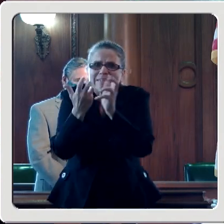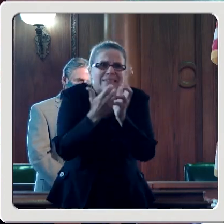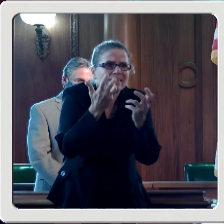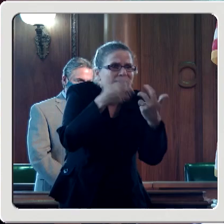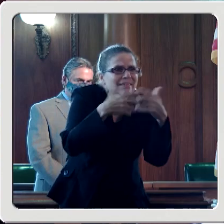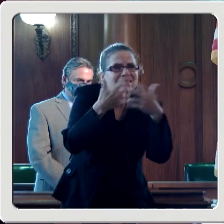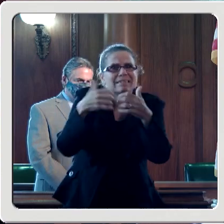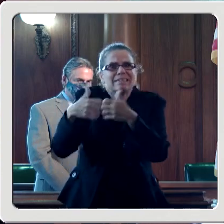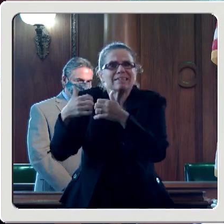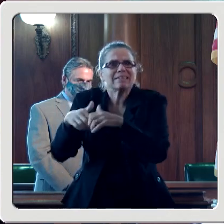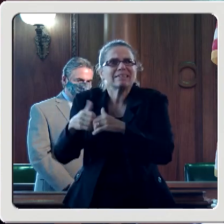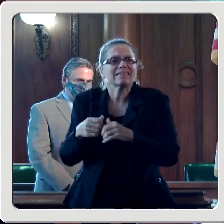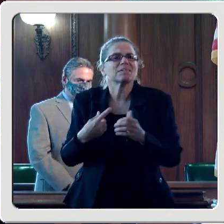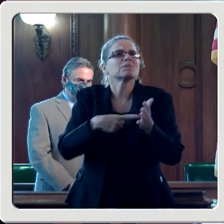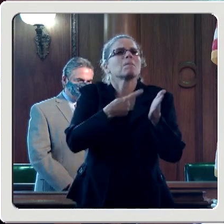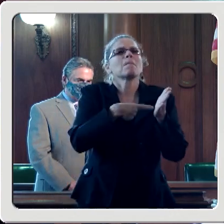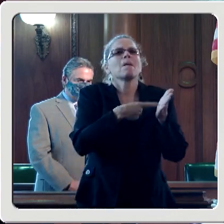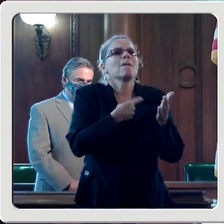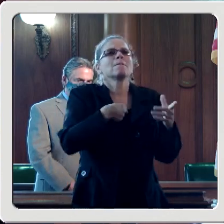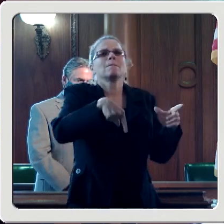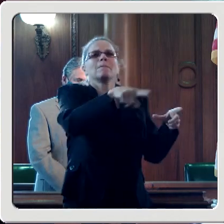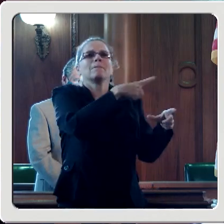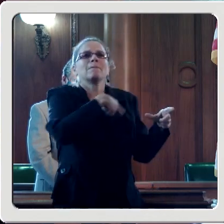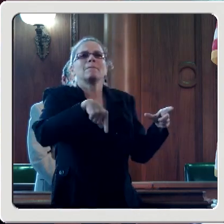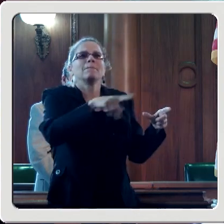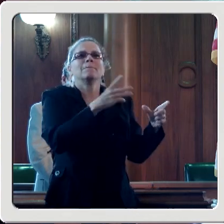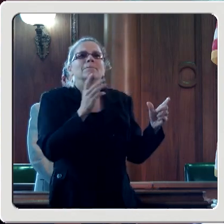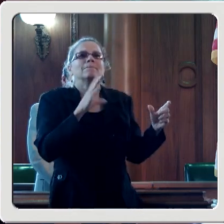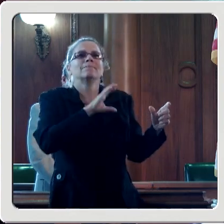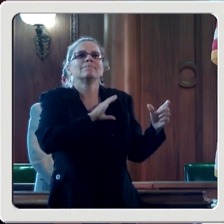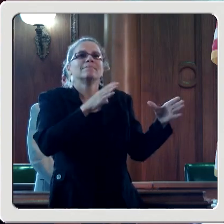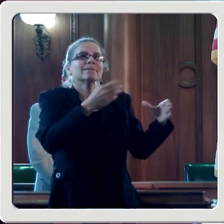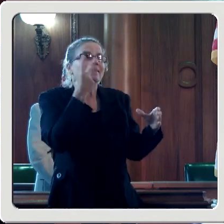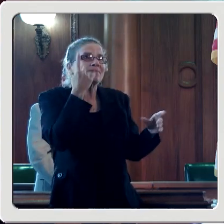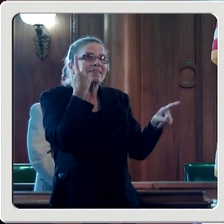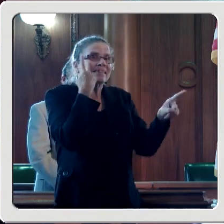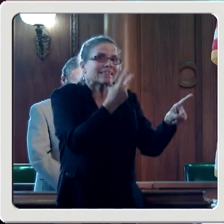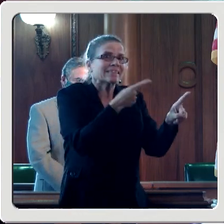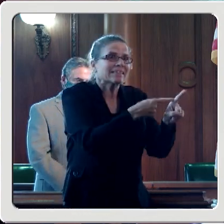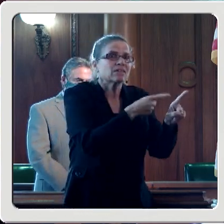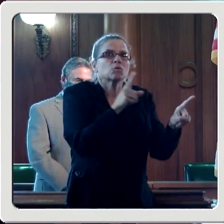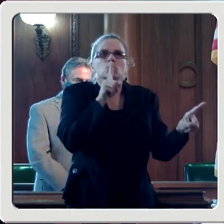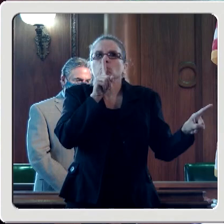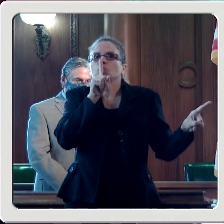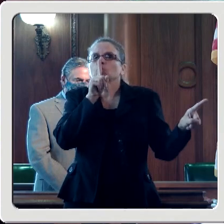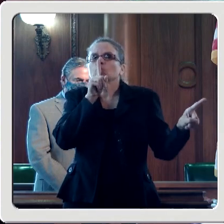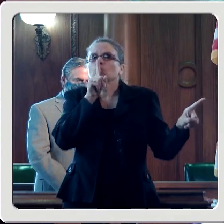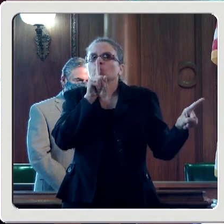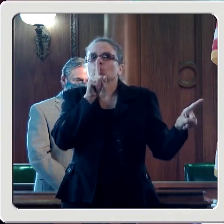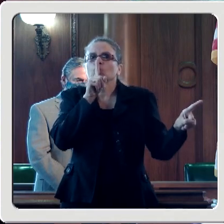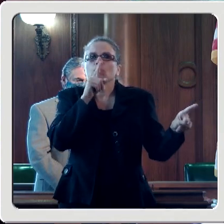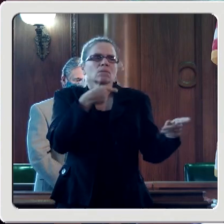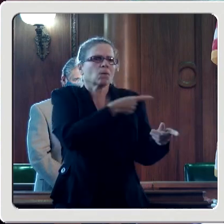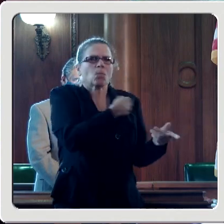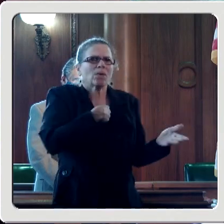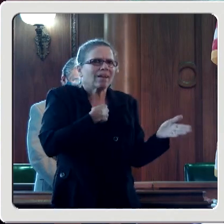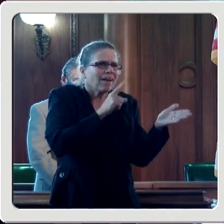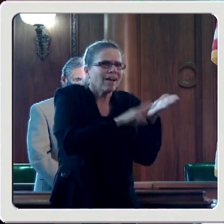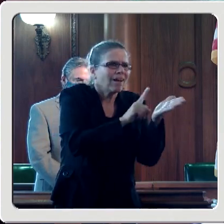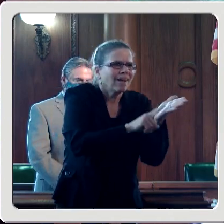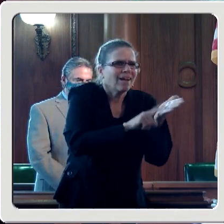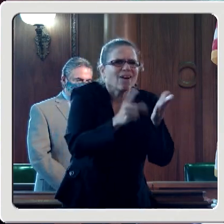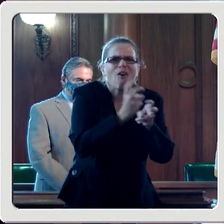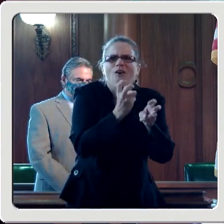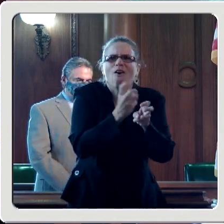or community partners, but they're few and far between. We can't be everywhere. We're stretched out, as we mentioned before. We're